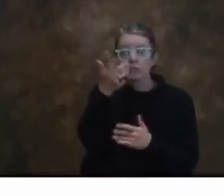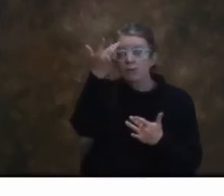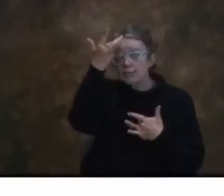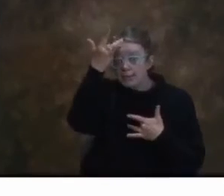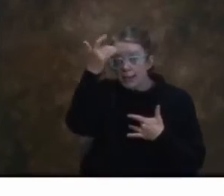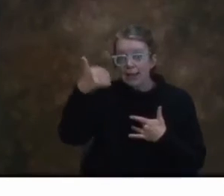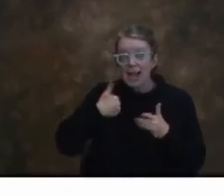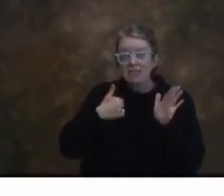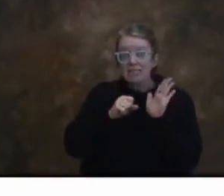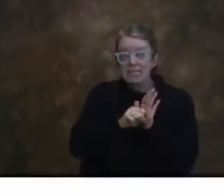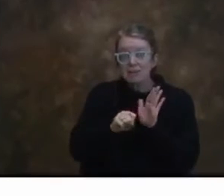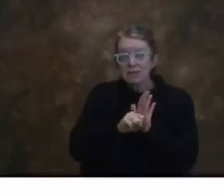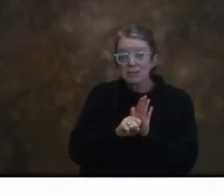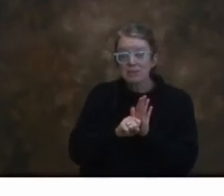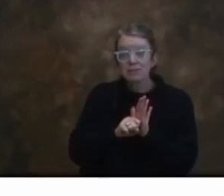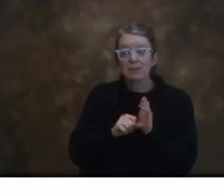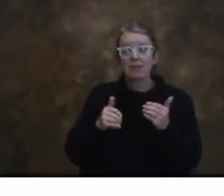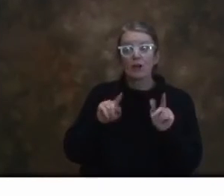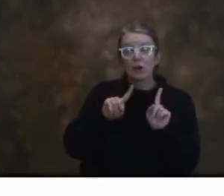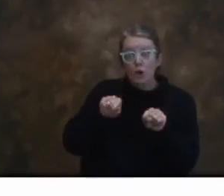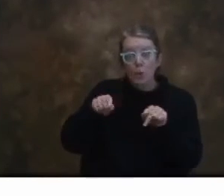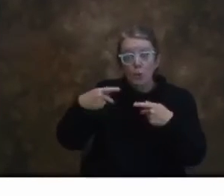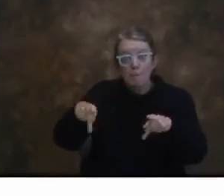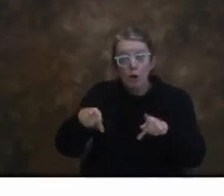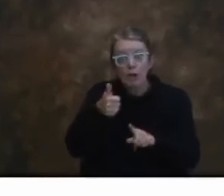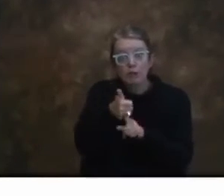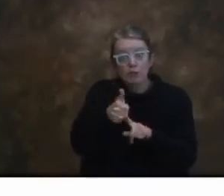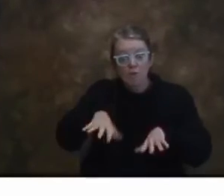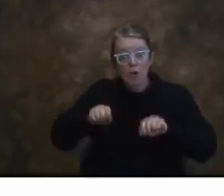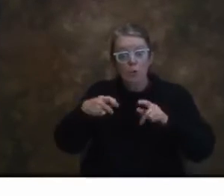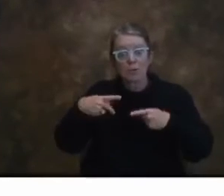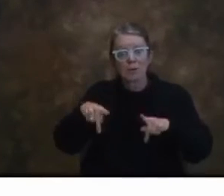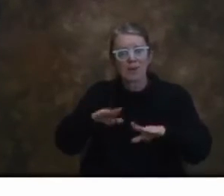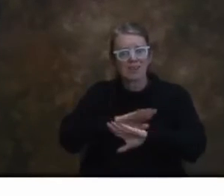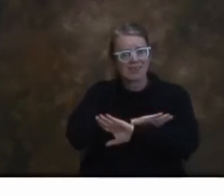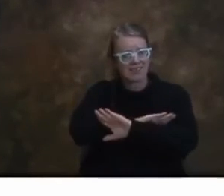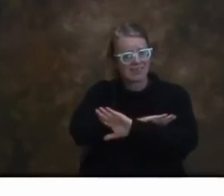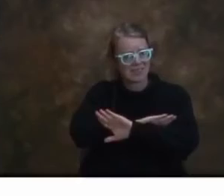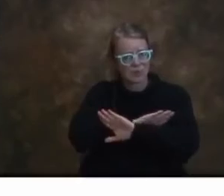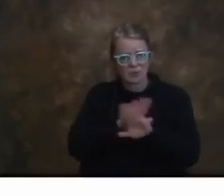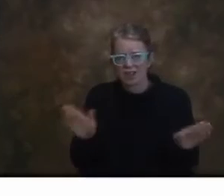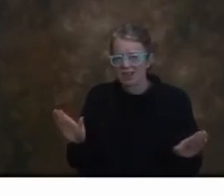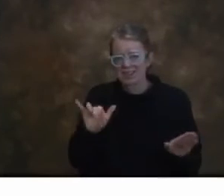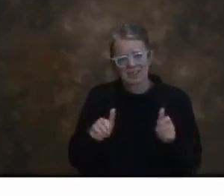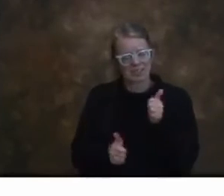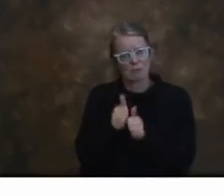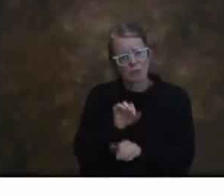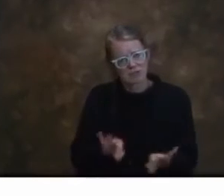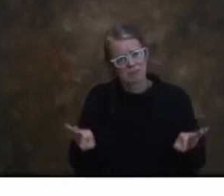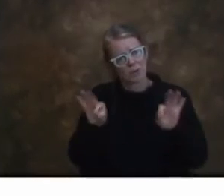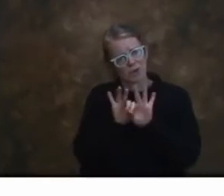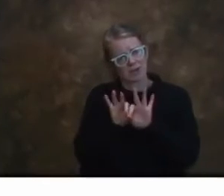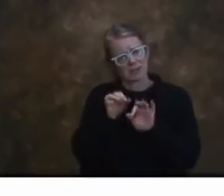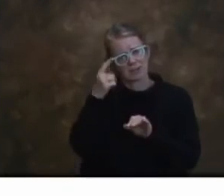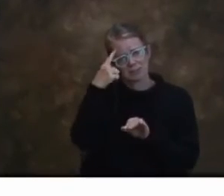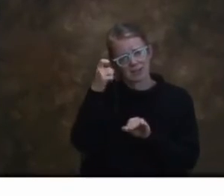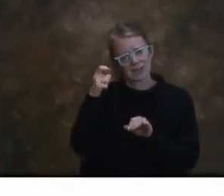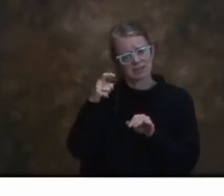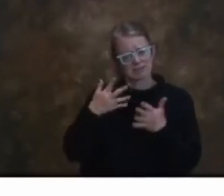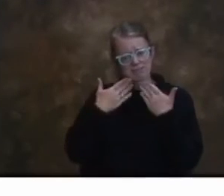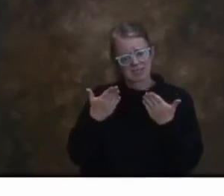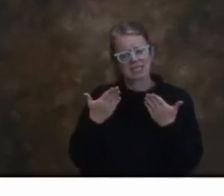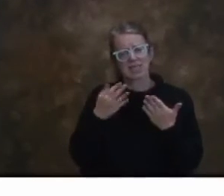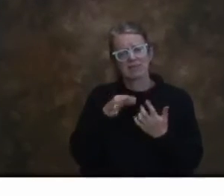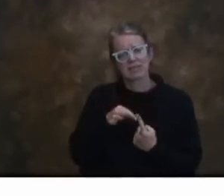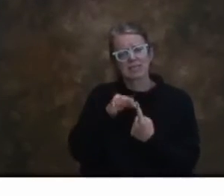not host or attend a gathering. I think that's one of the most important ones, because this is a special time for families. And it's really